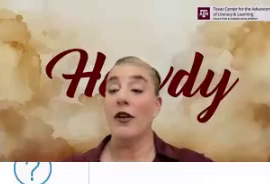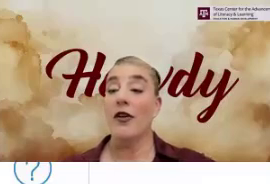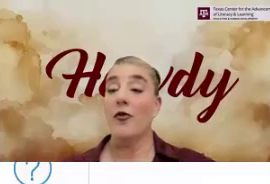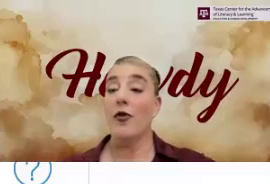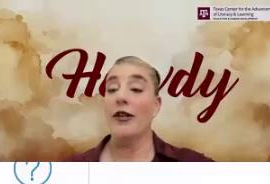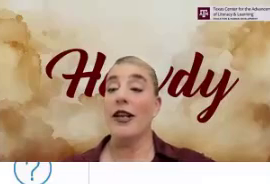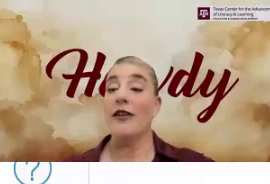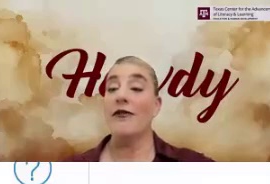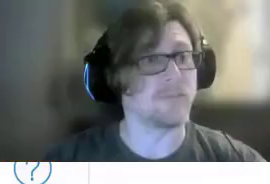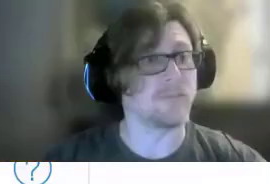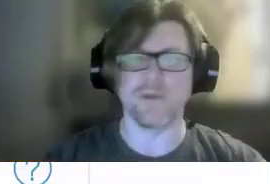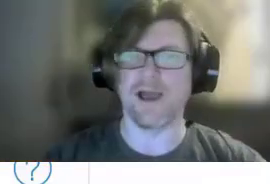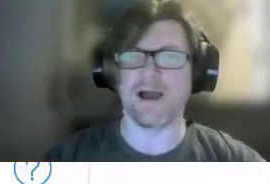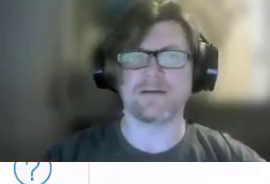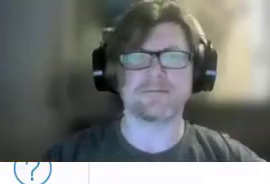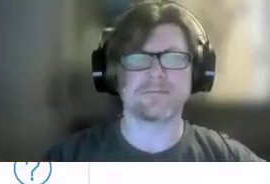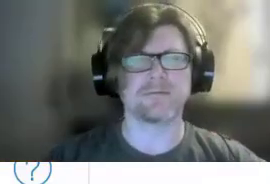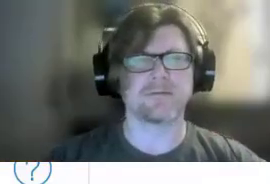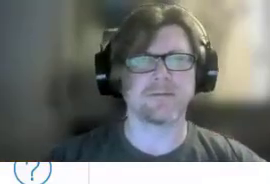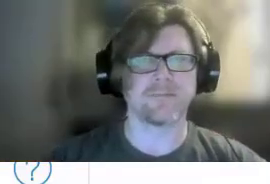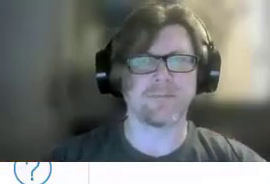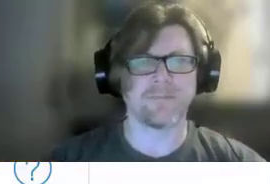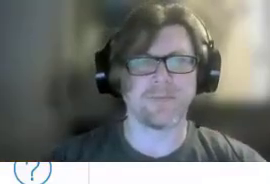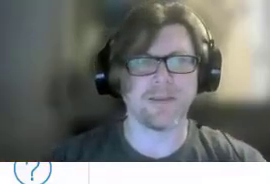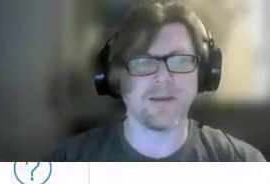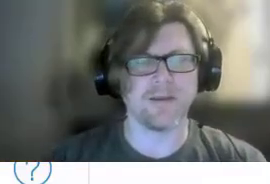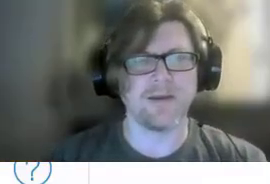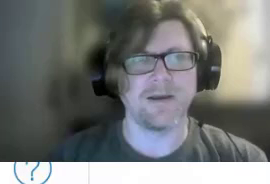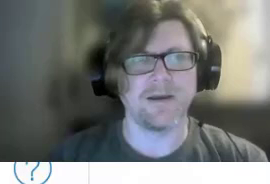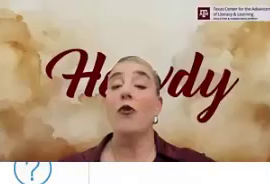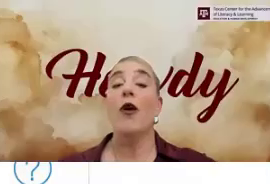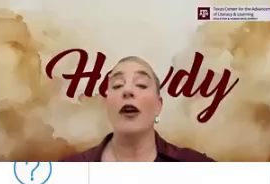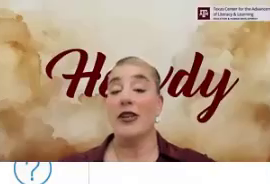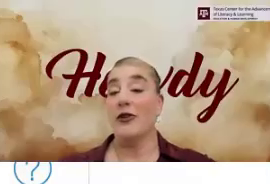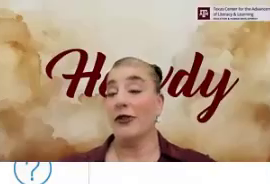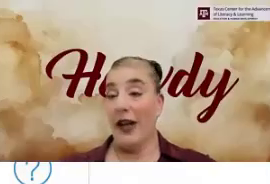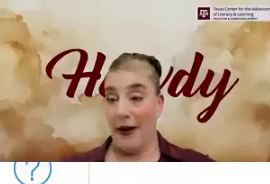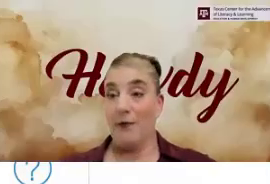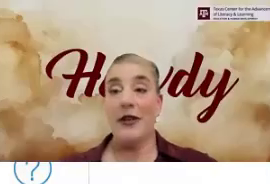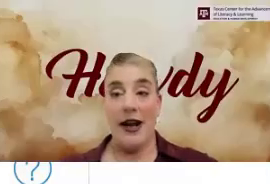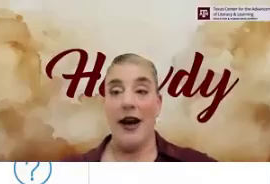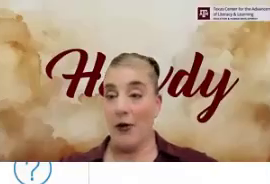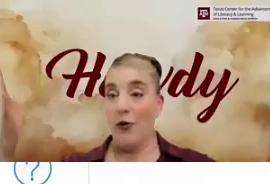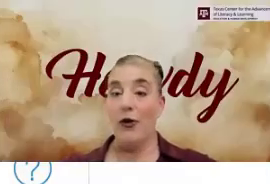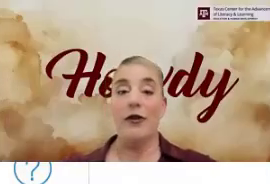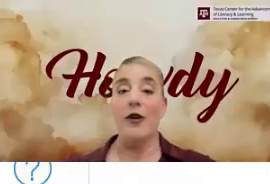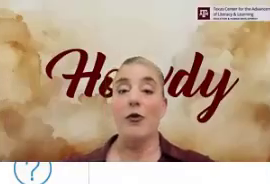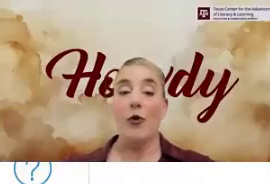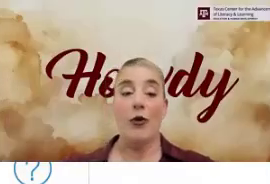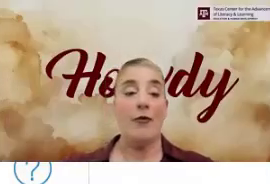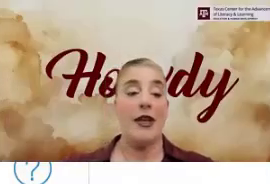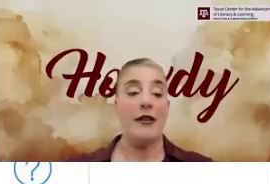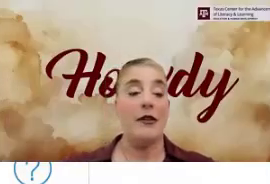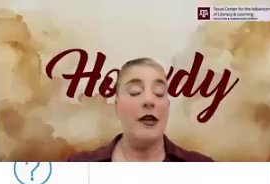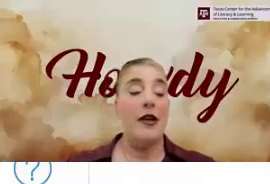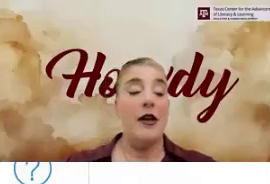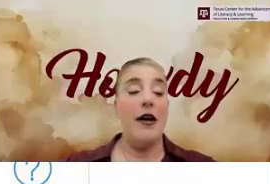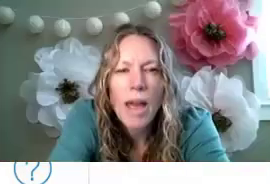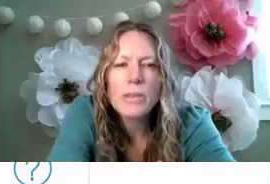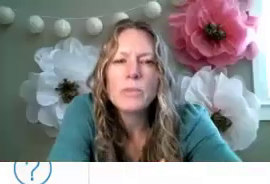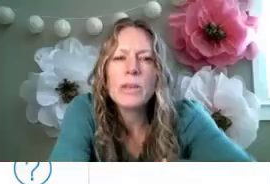wrong. What they give you the description of is horrible. So we don't want to use that. But yeah, it will